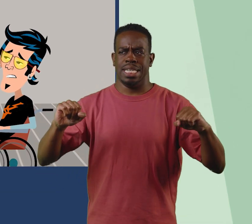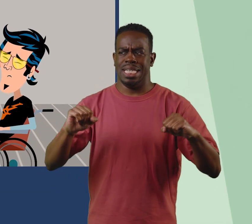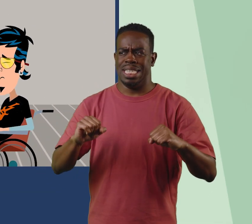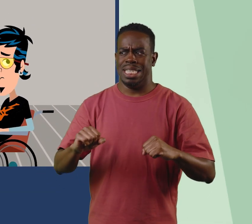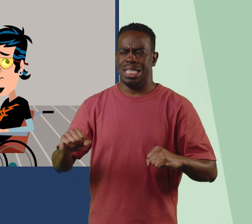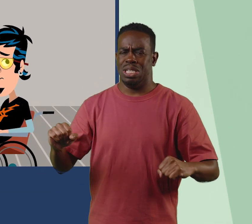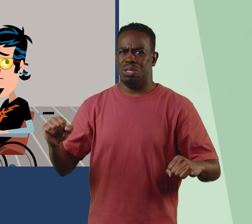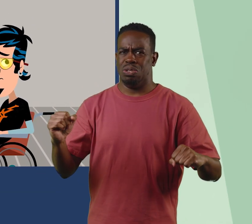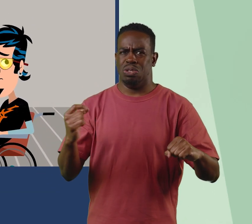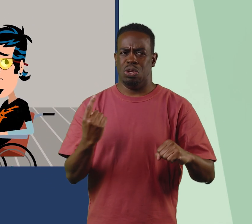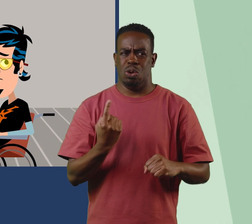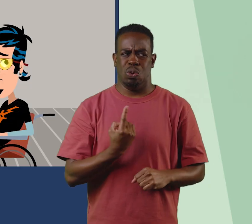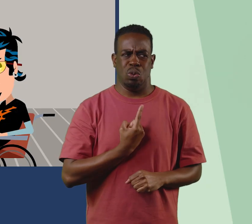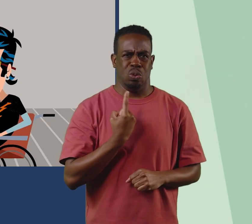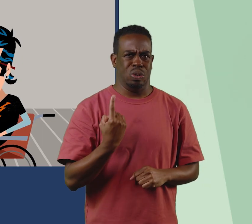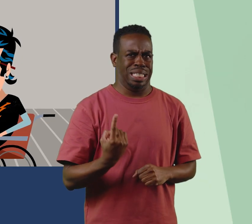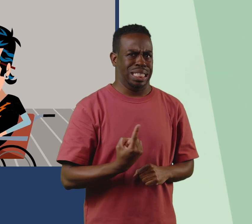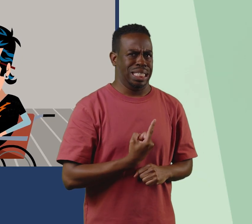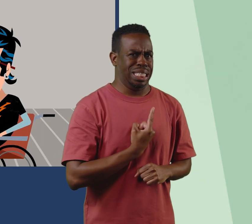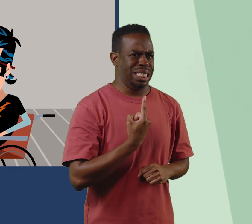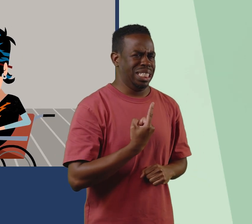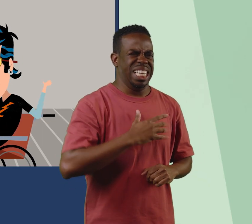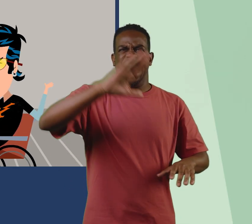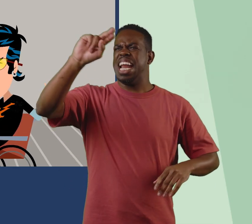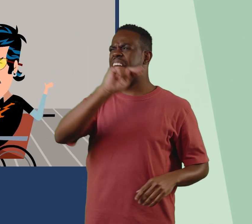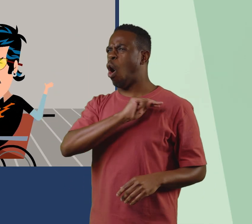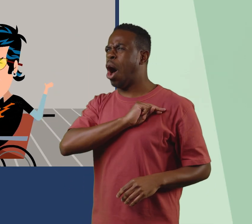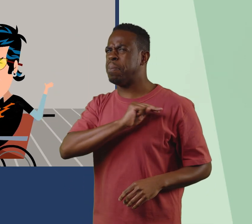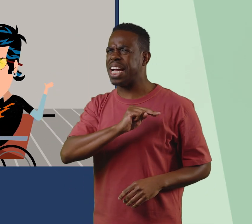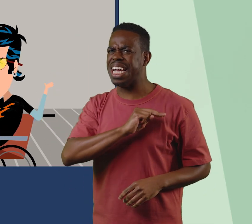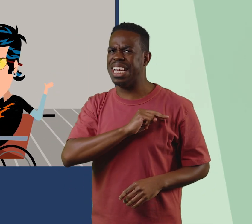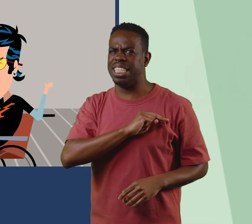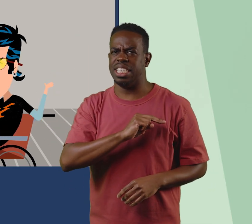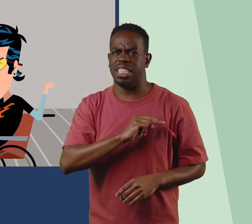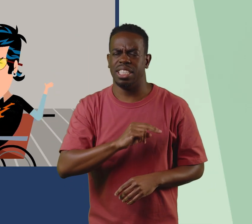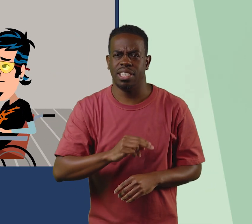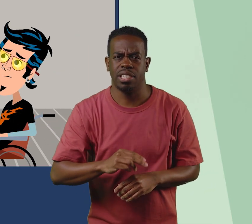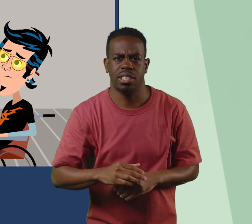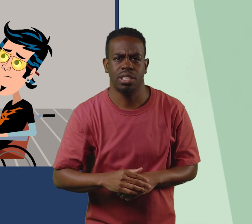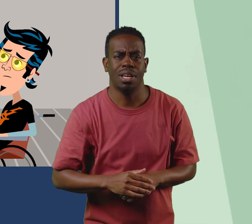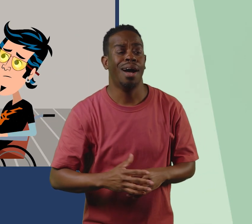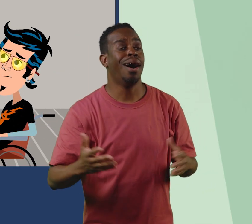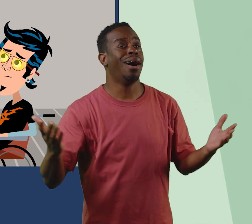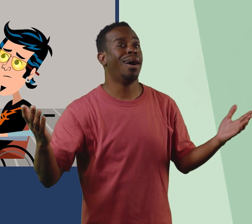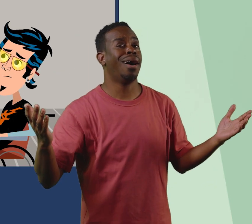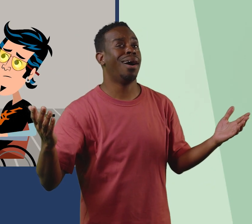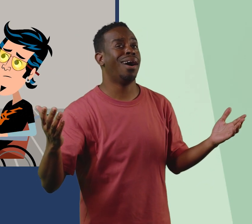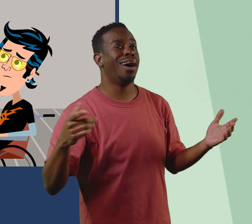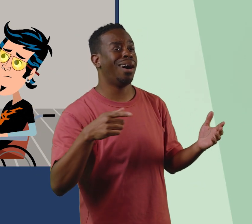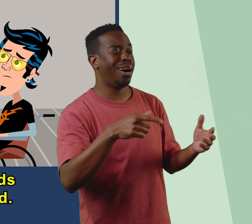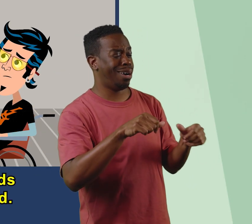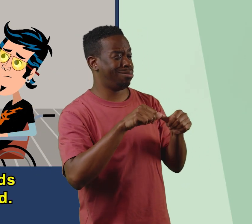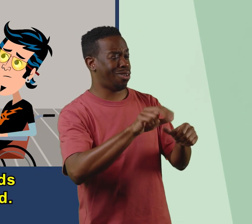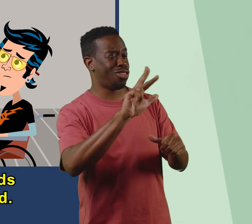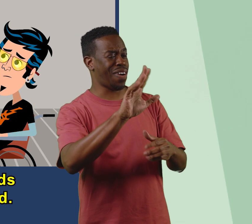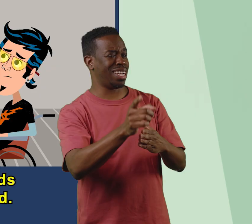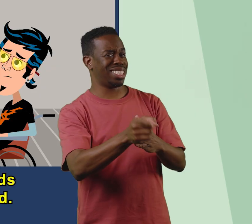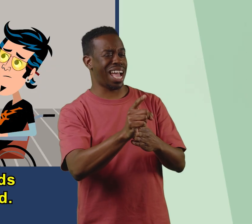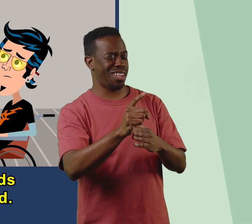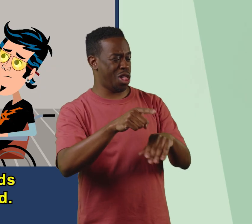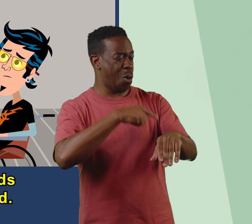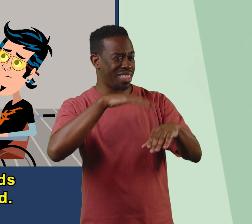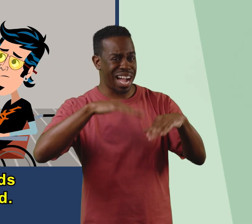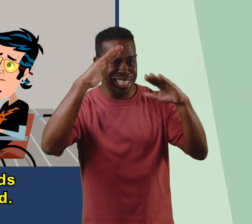loomy, lonely. Naomi! Well, lone wolf, you made it